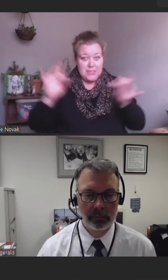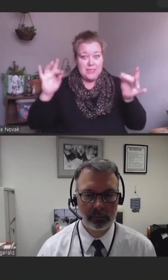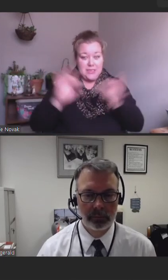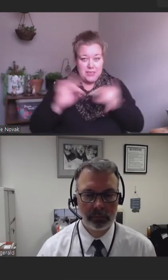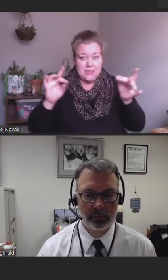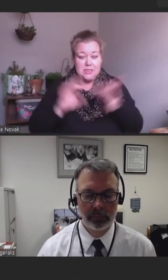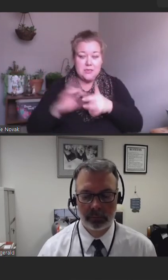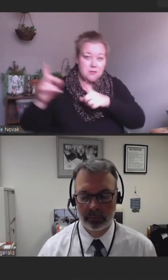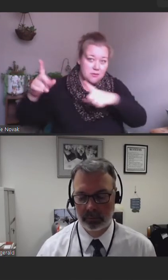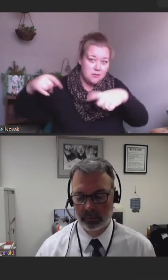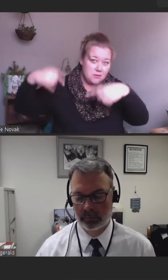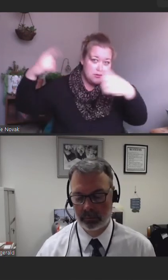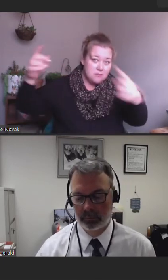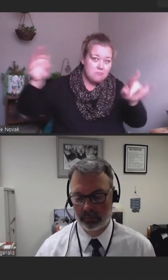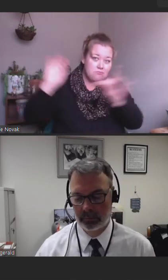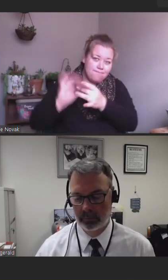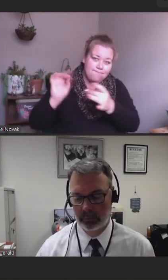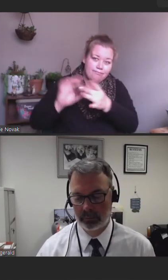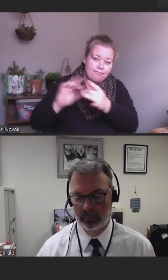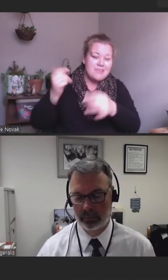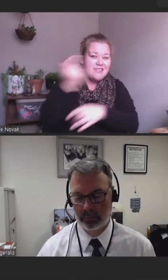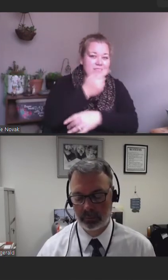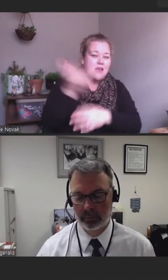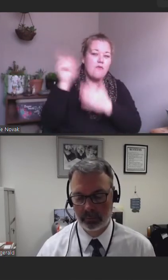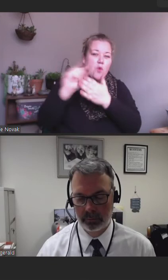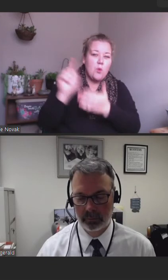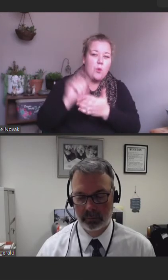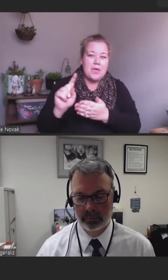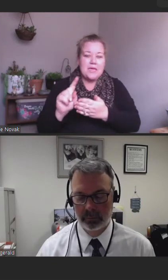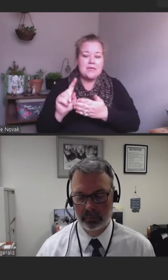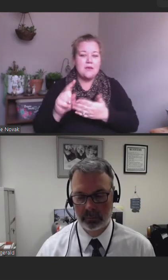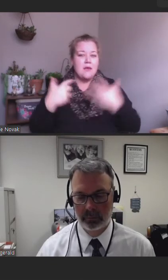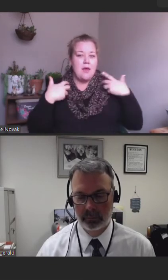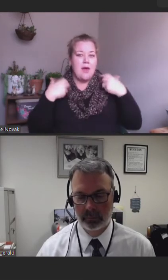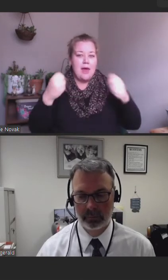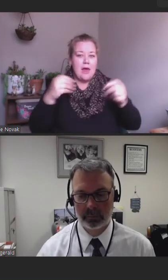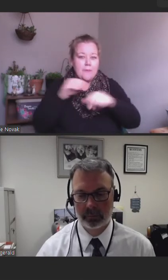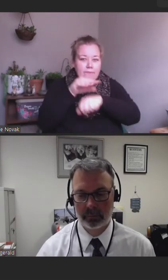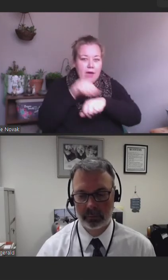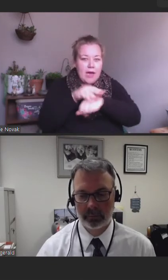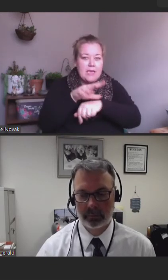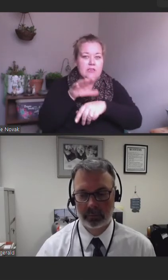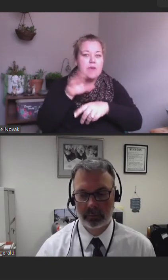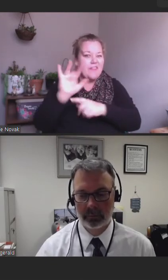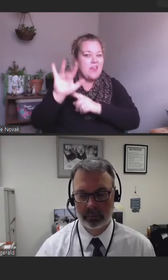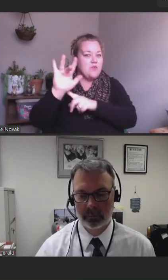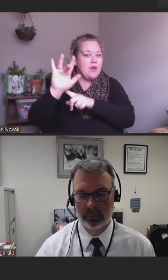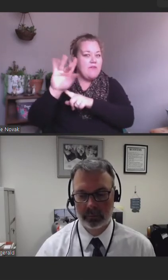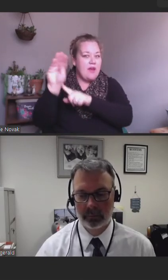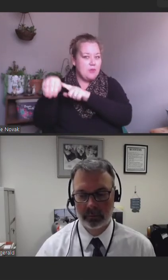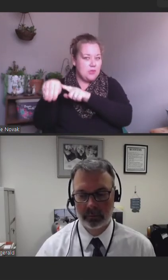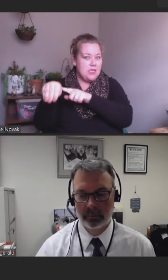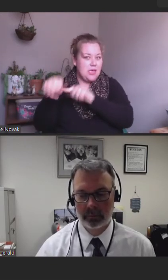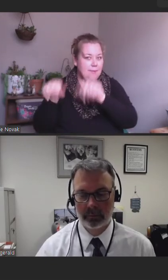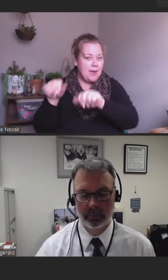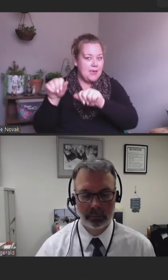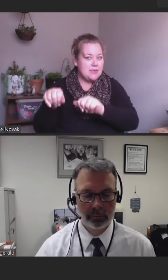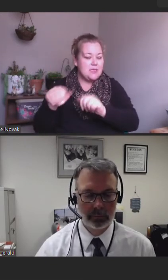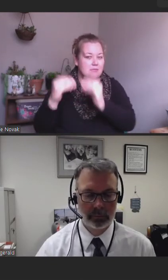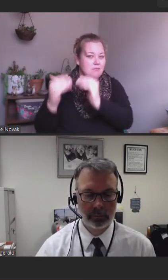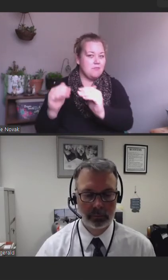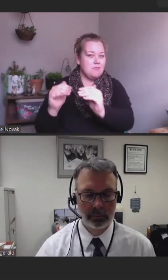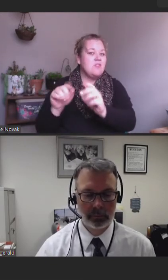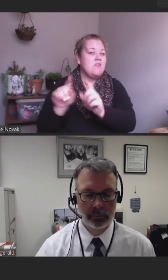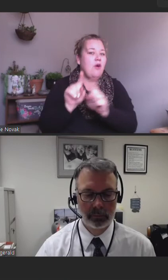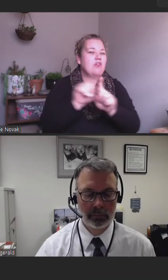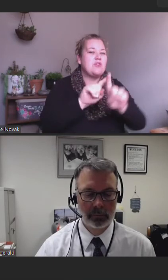for several weeks now, and the health advisory specific to 25% capacity, and the recommendations